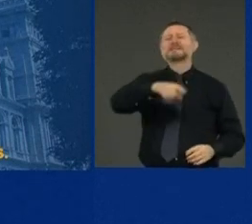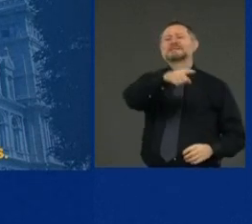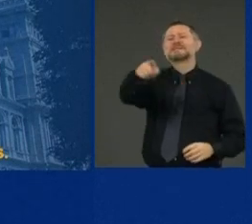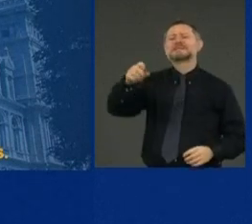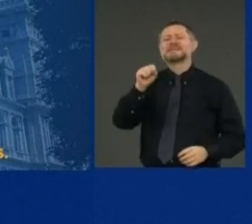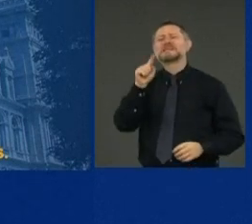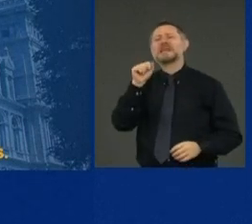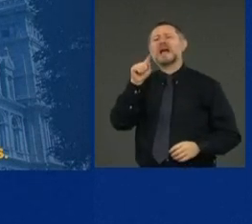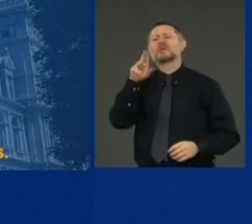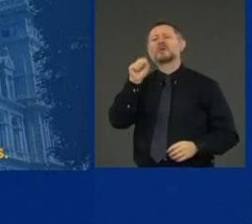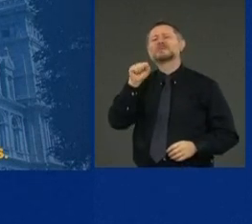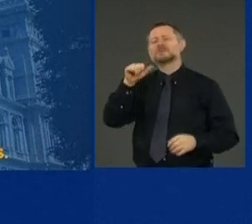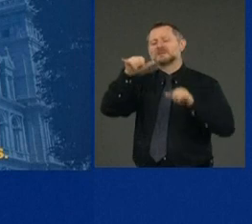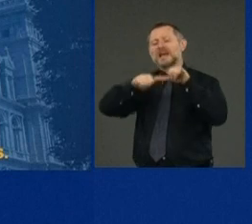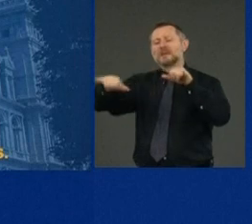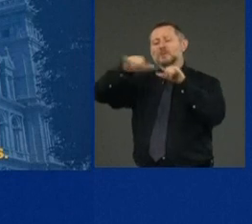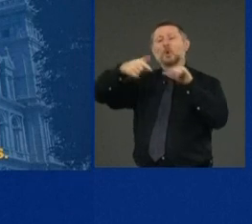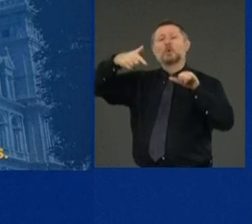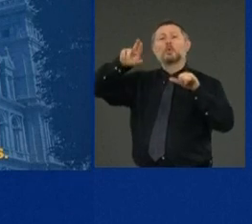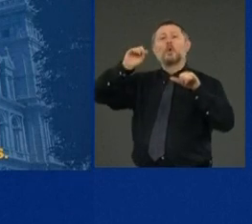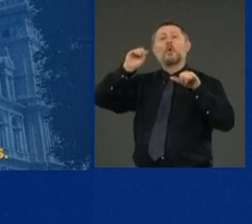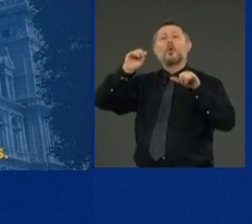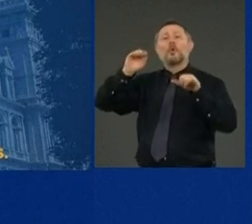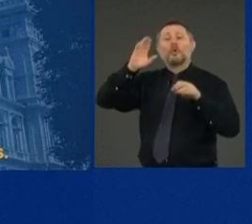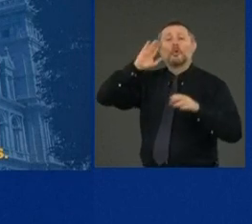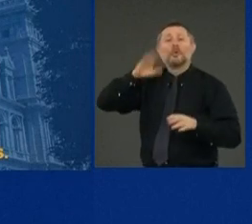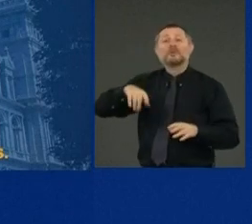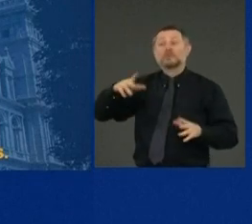rears up to defeat change.